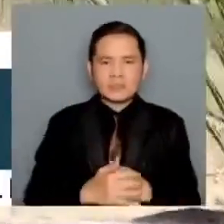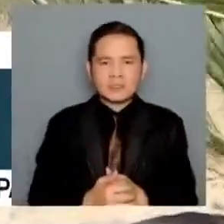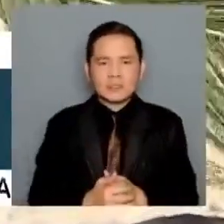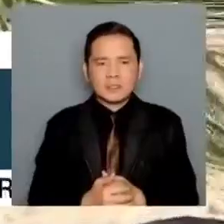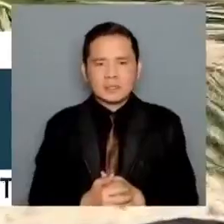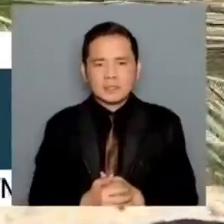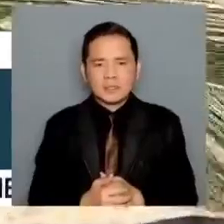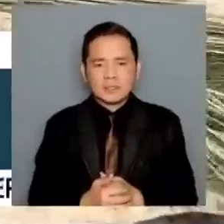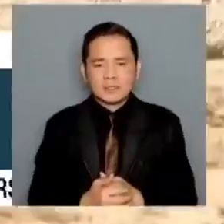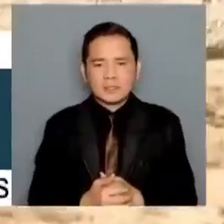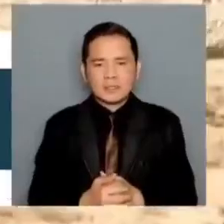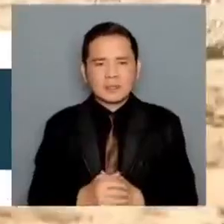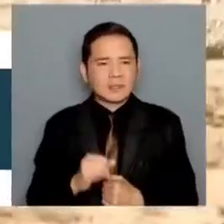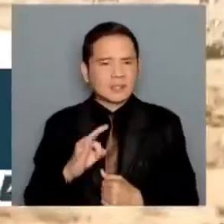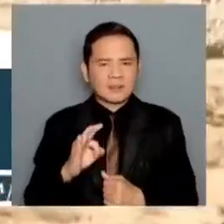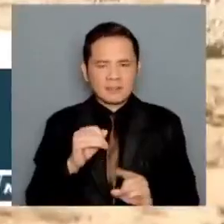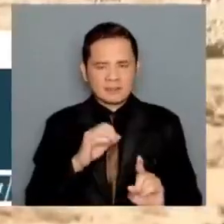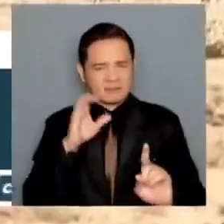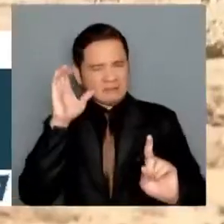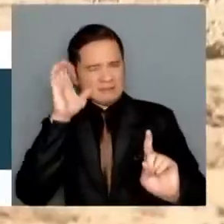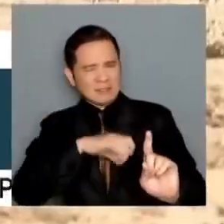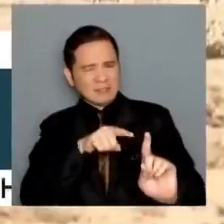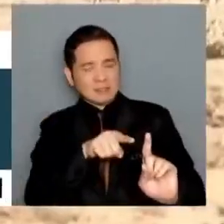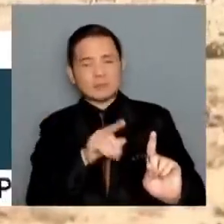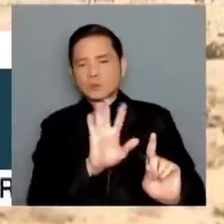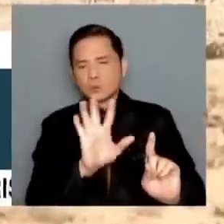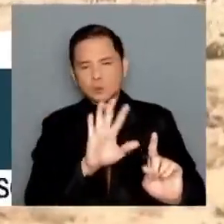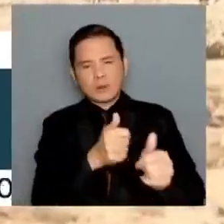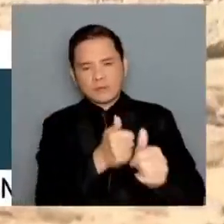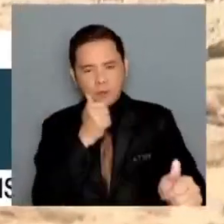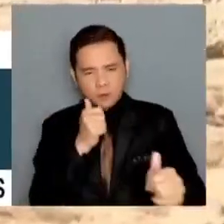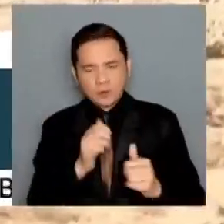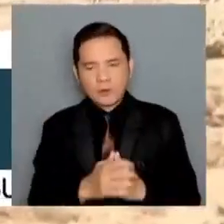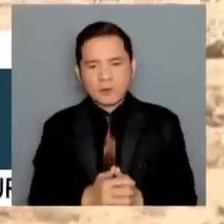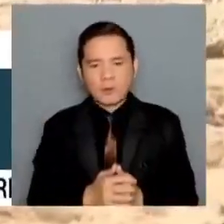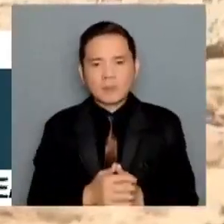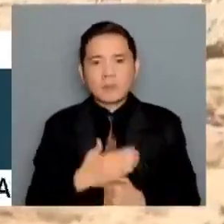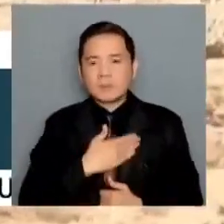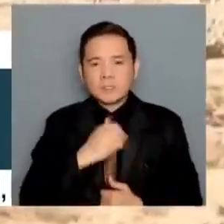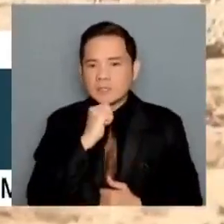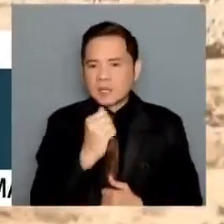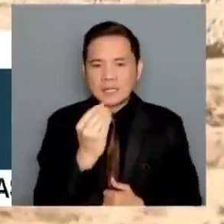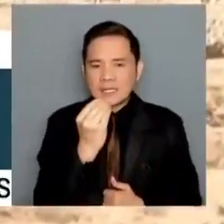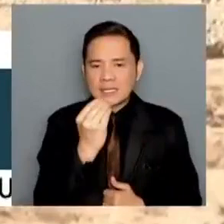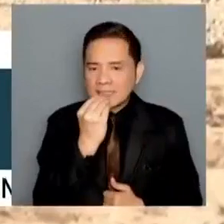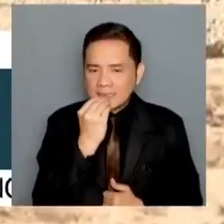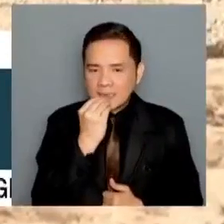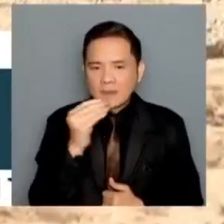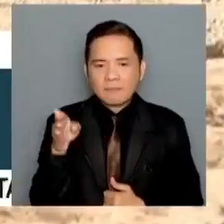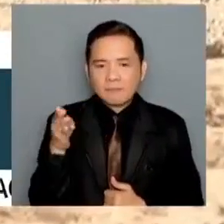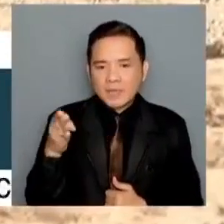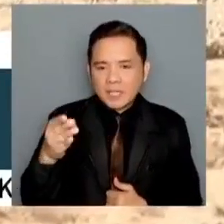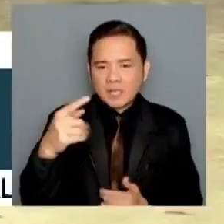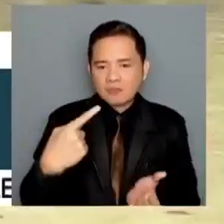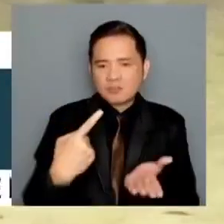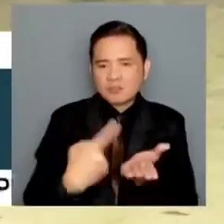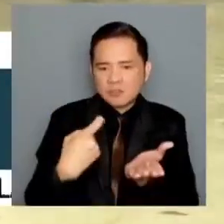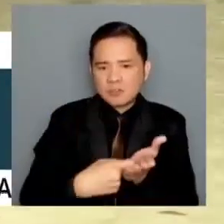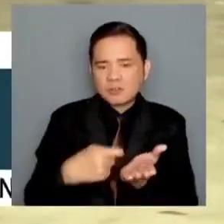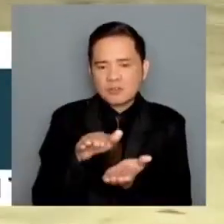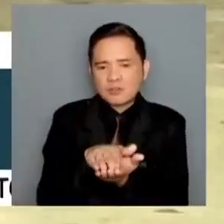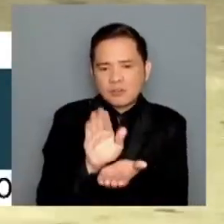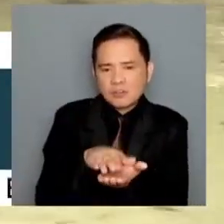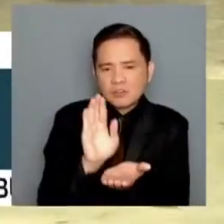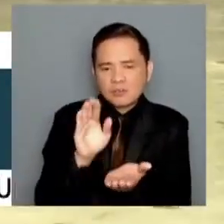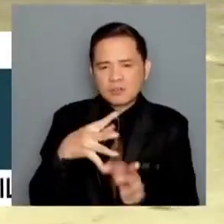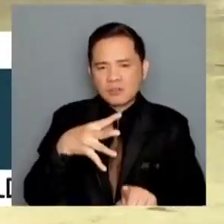or unfamiliar. And as of now, please refrain from eating marine products which might come from that